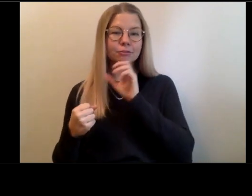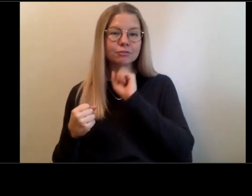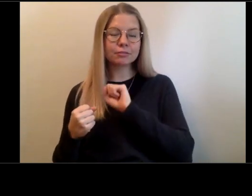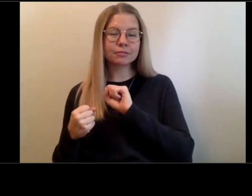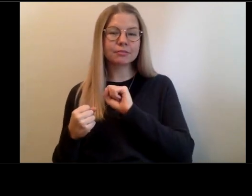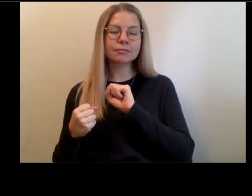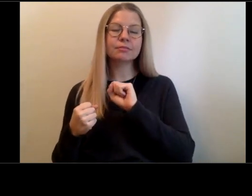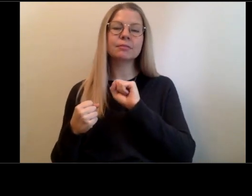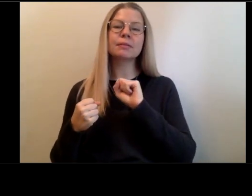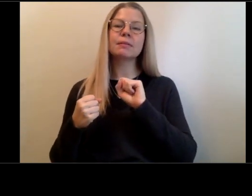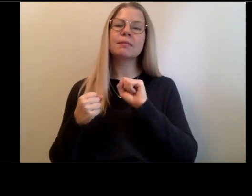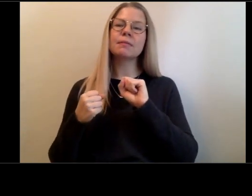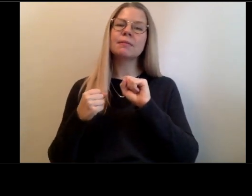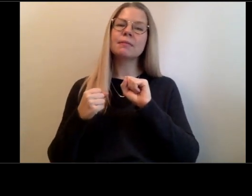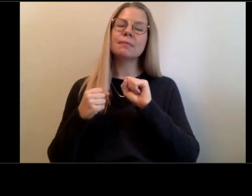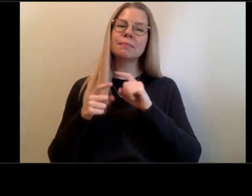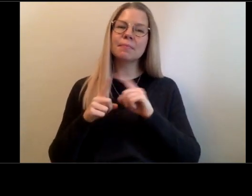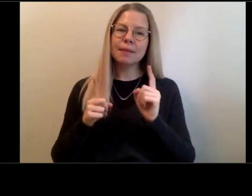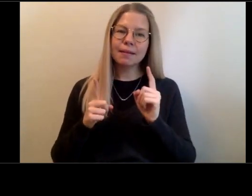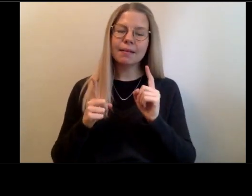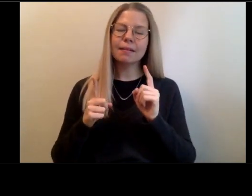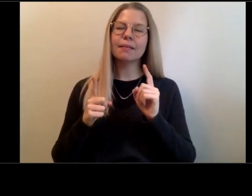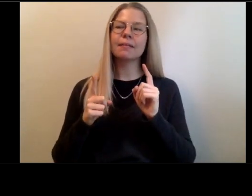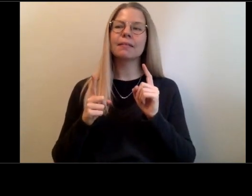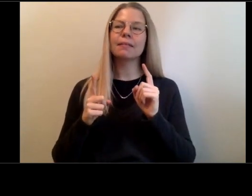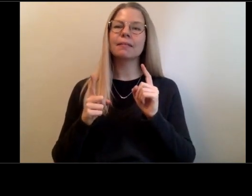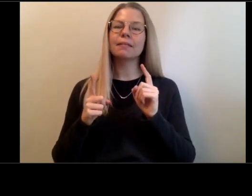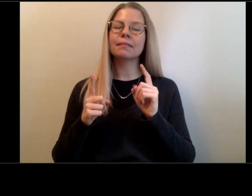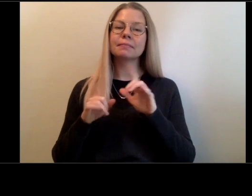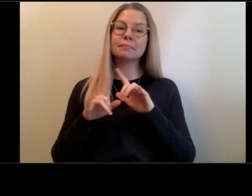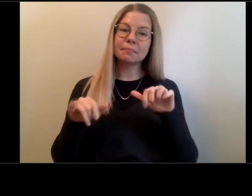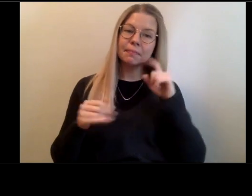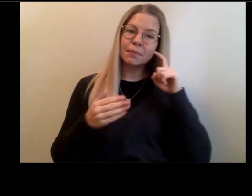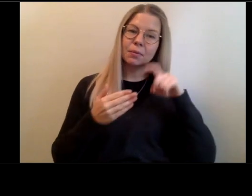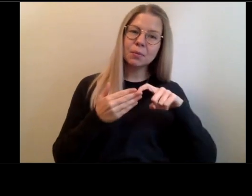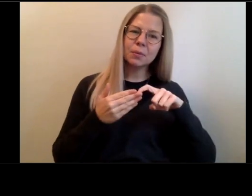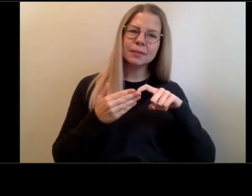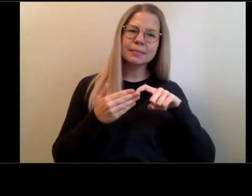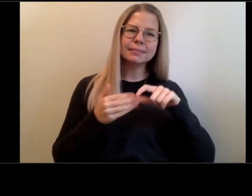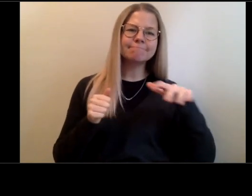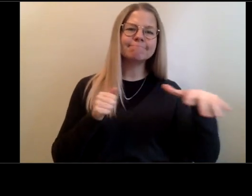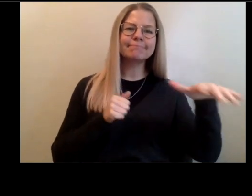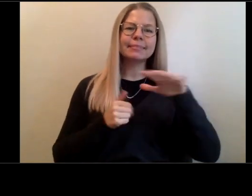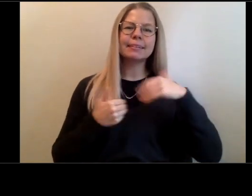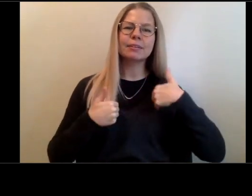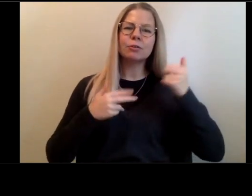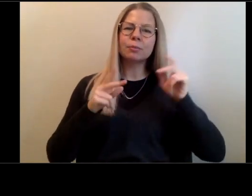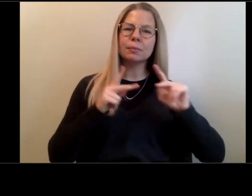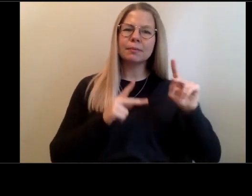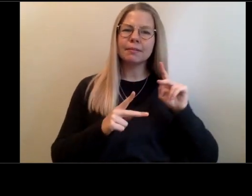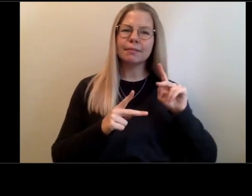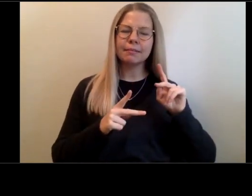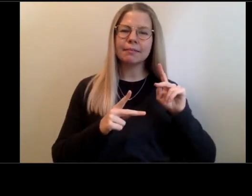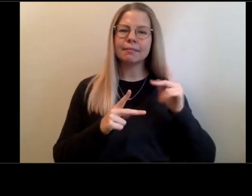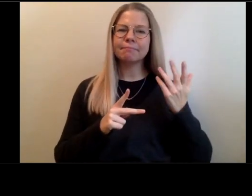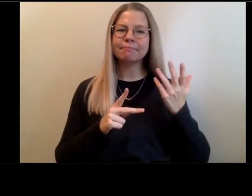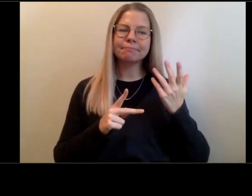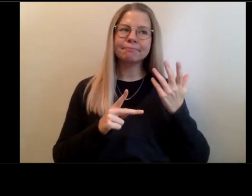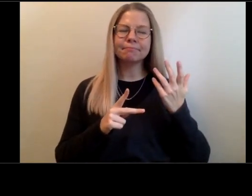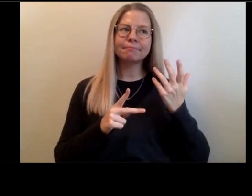younger people now that aren't aging as well as, I